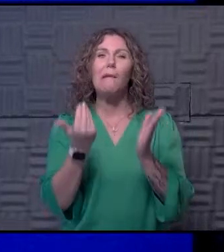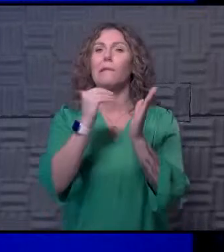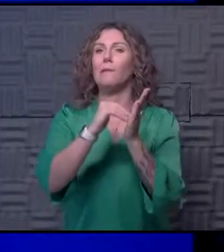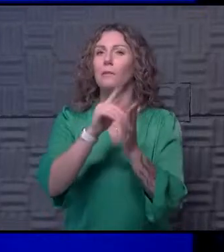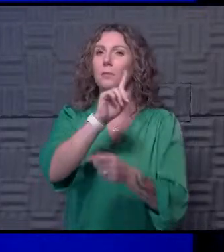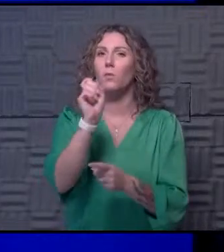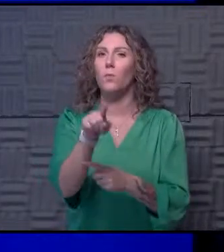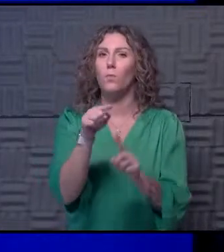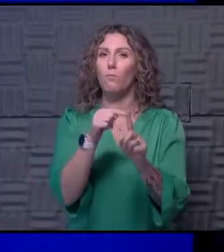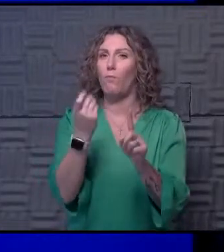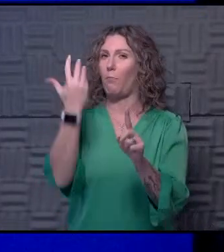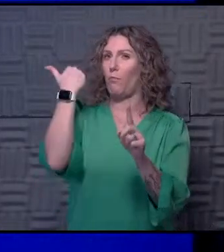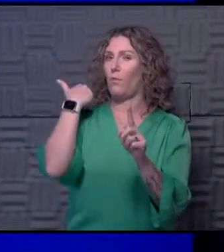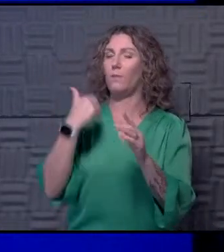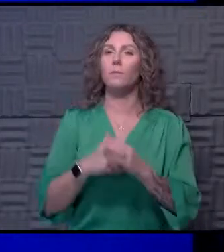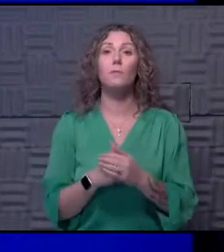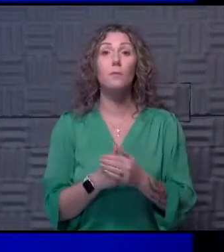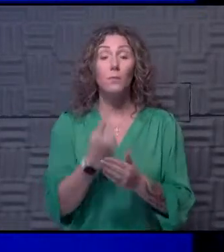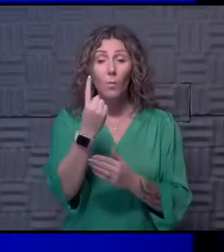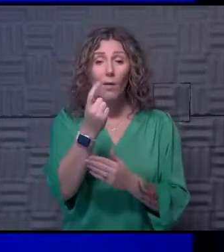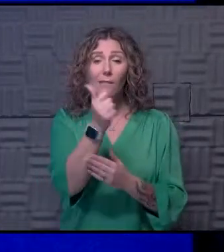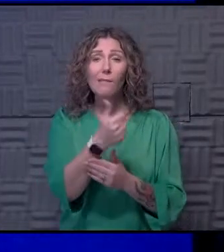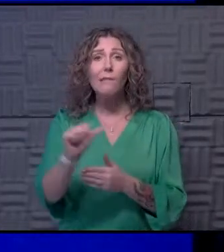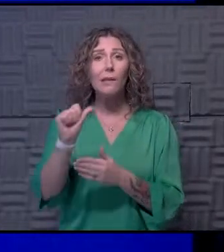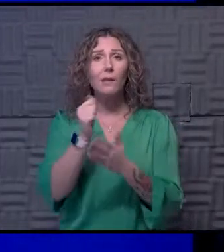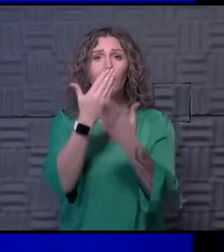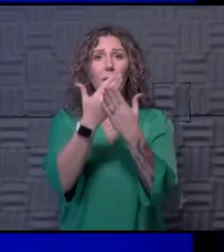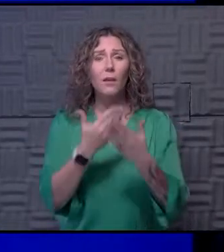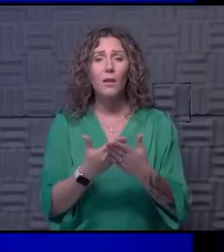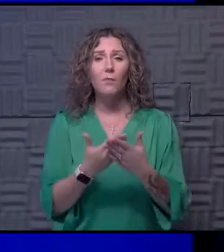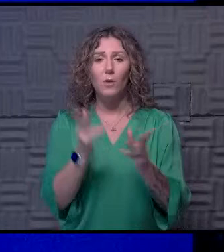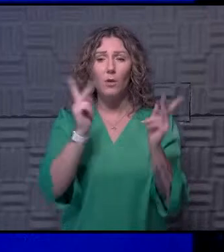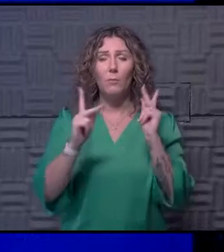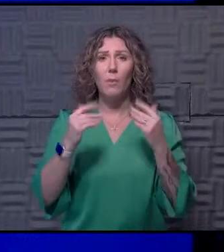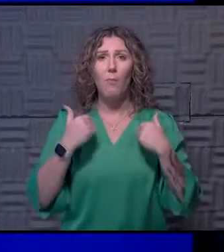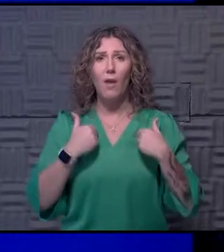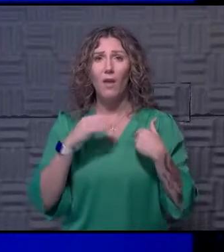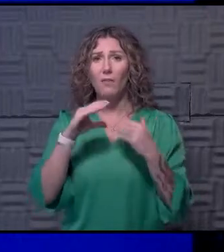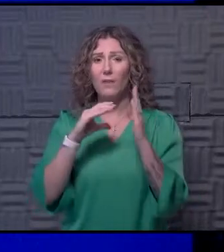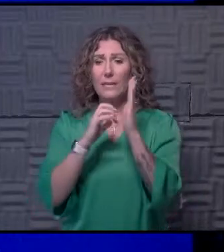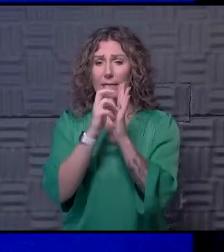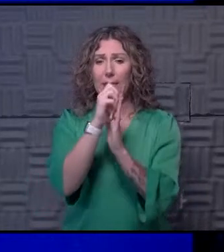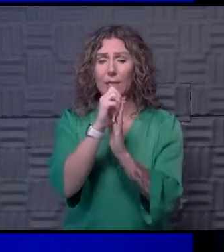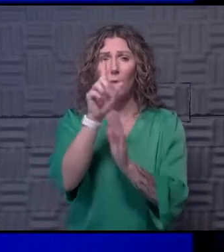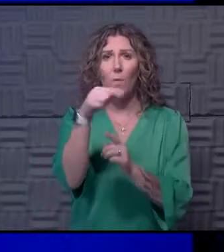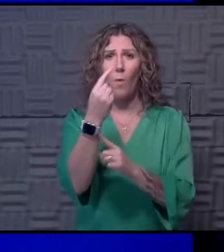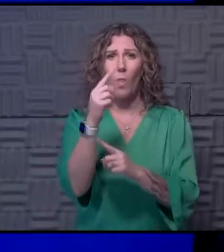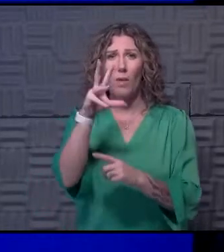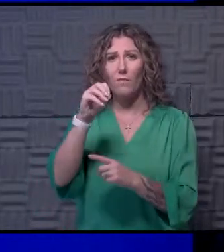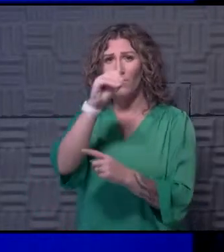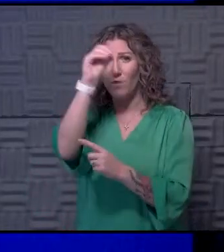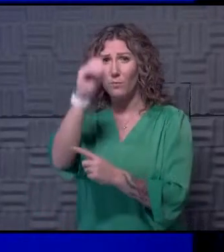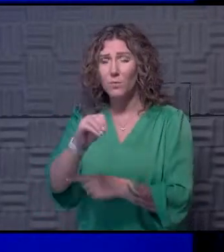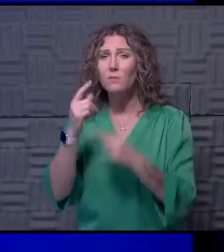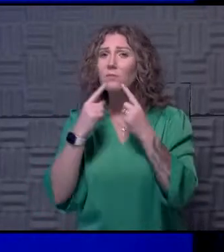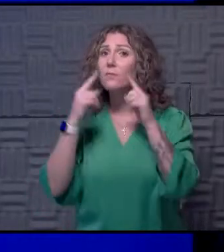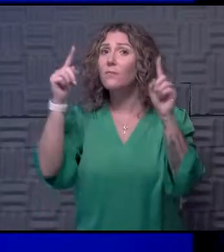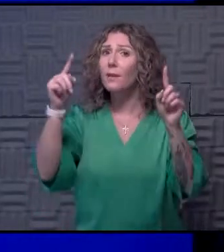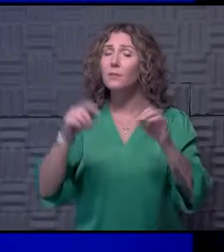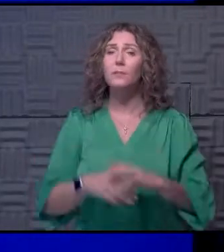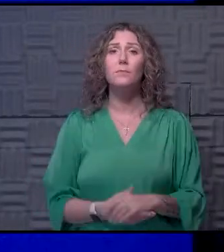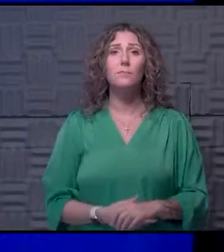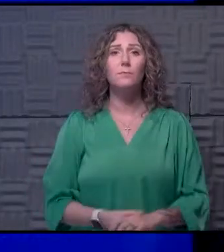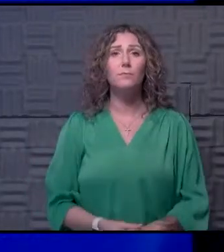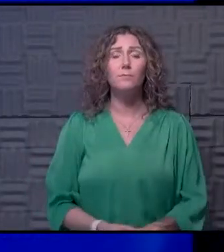One of them is there any evidence that people with cancer the vaccine will only have 50%